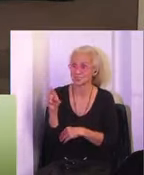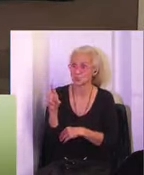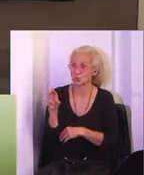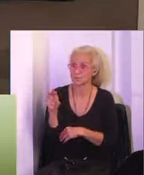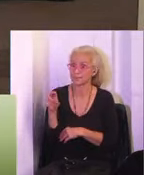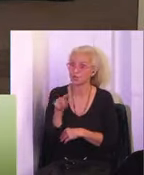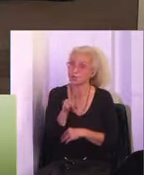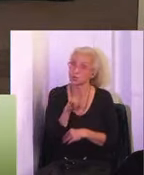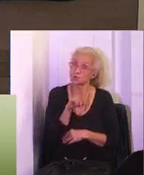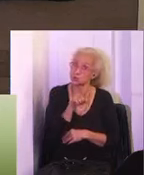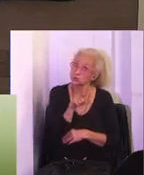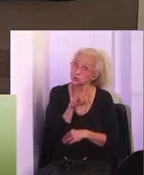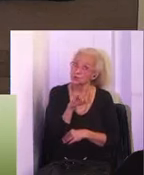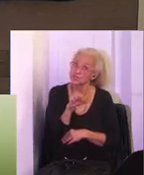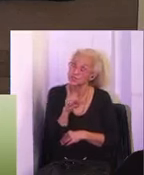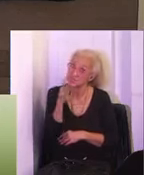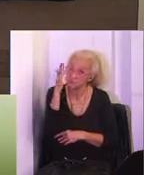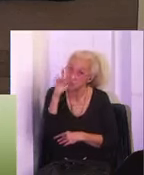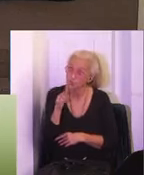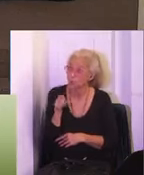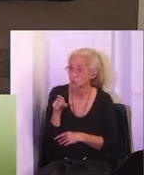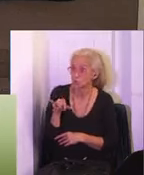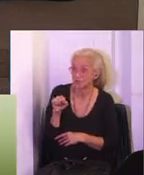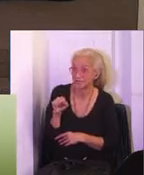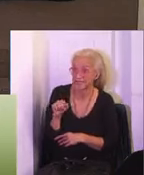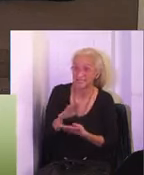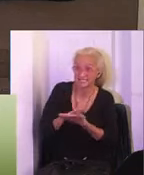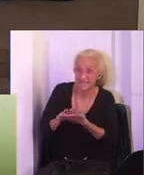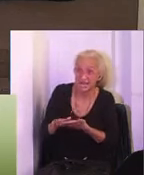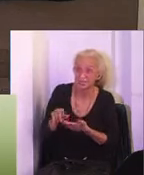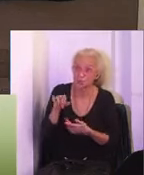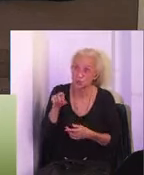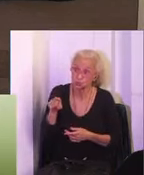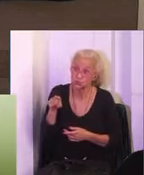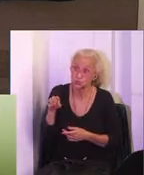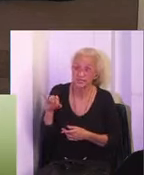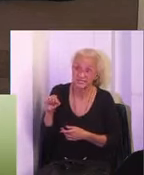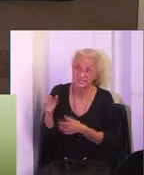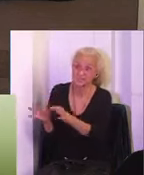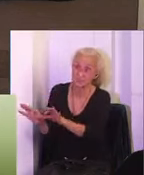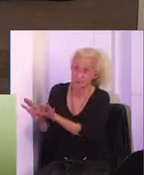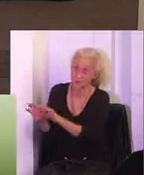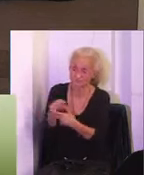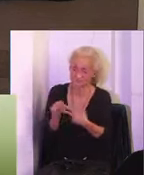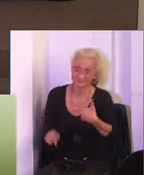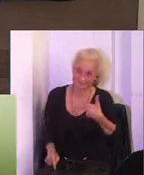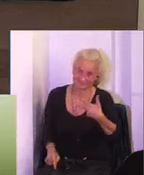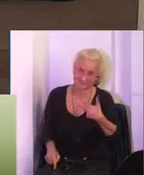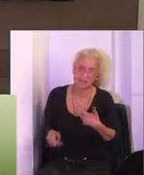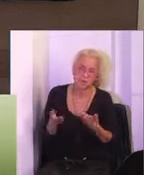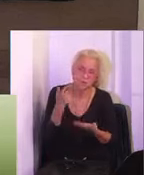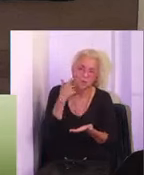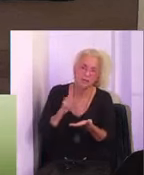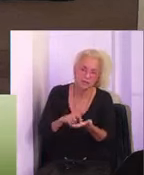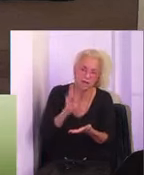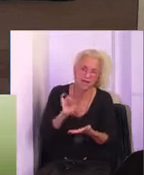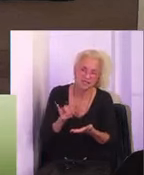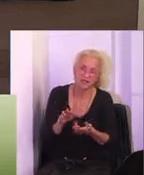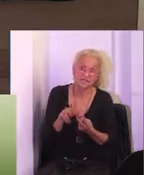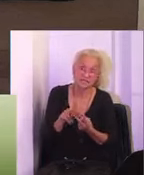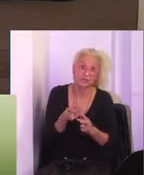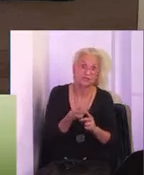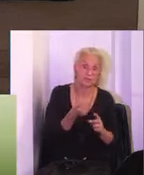You is smart. You is kind. You is important. You may recognize that either